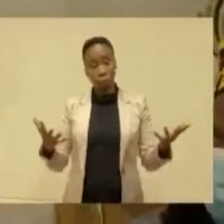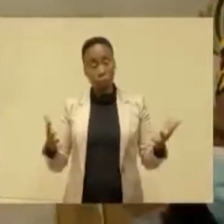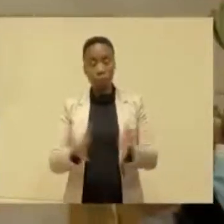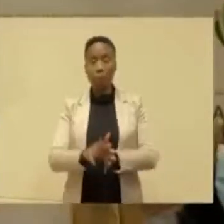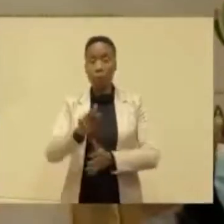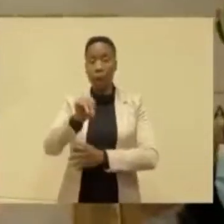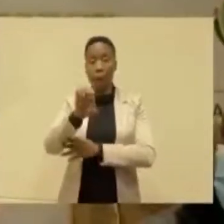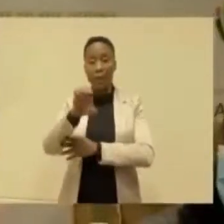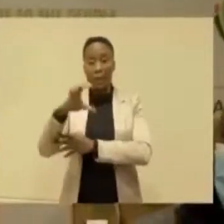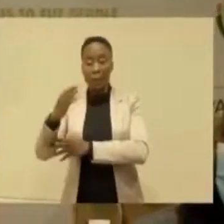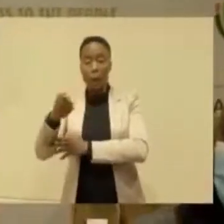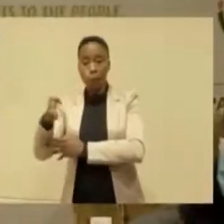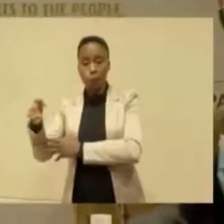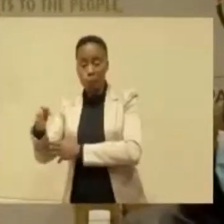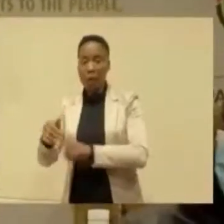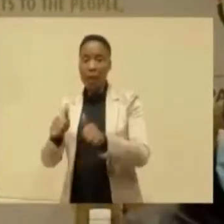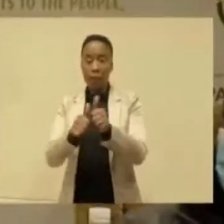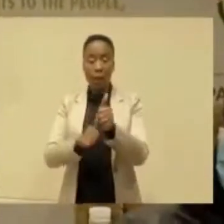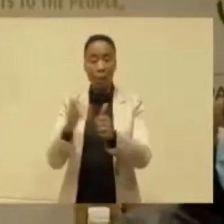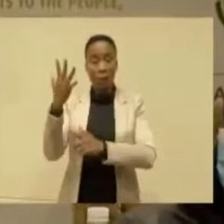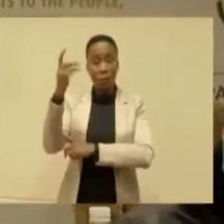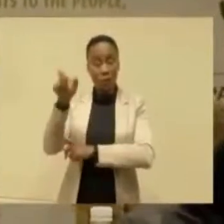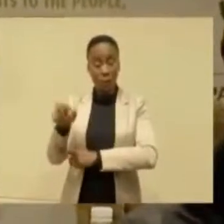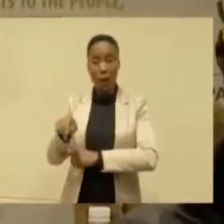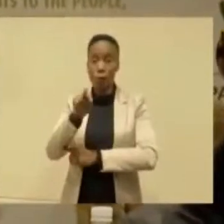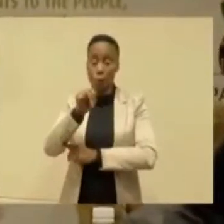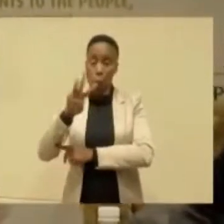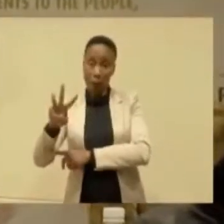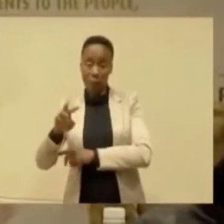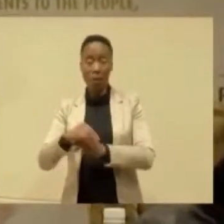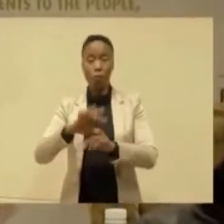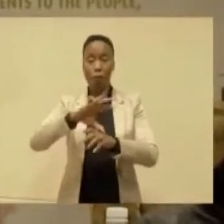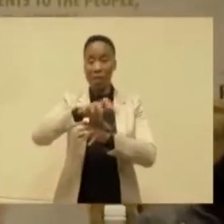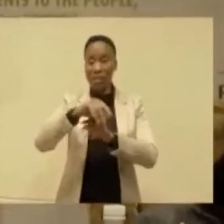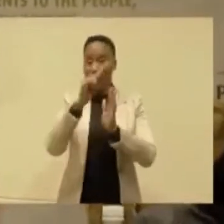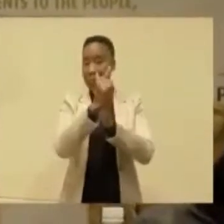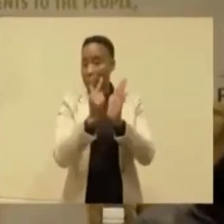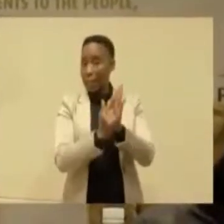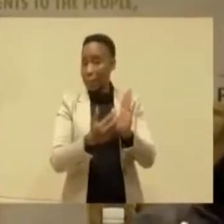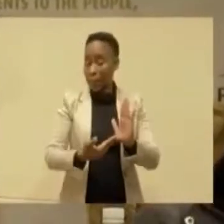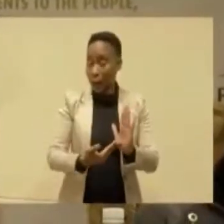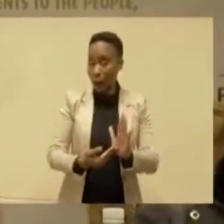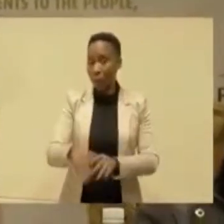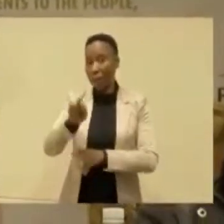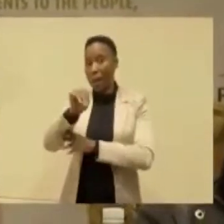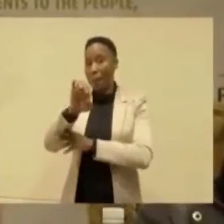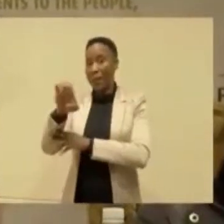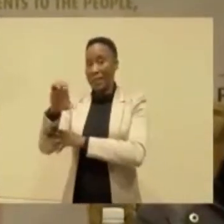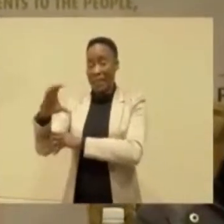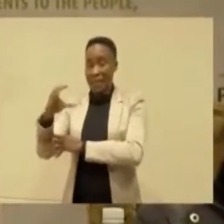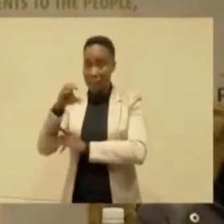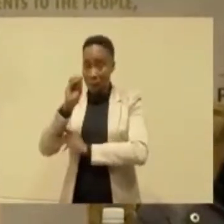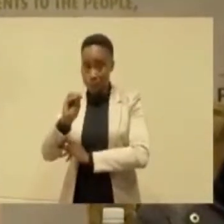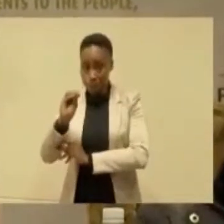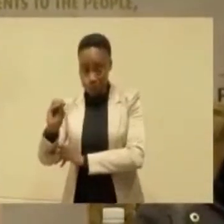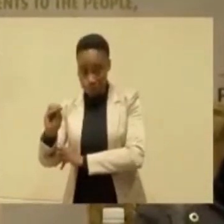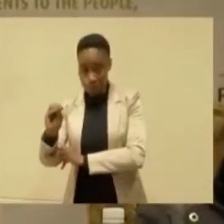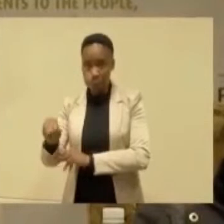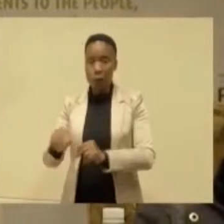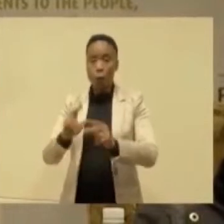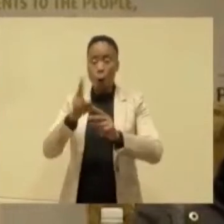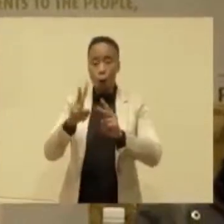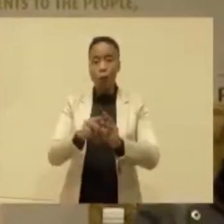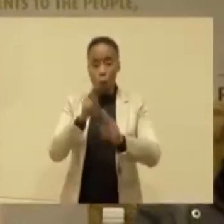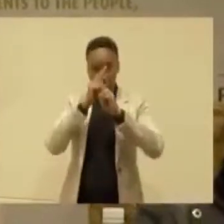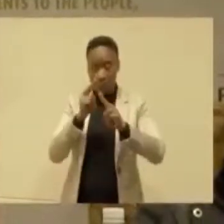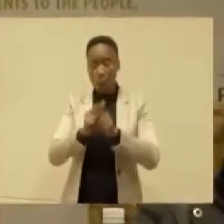president the deputy speaker of the northwest provincial legislature ms's present as well as honorable